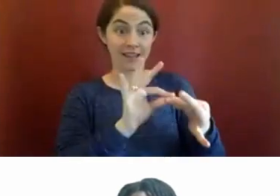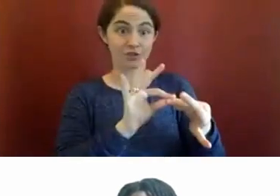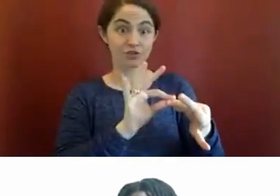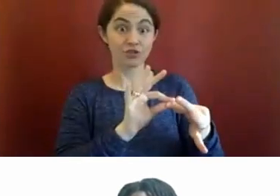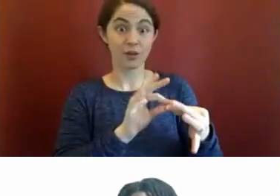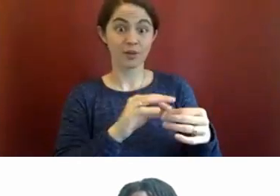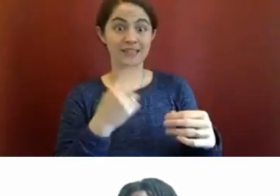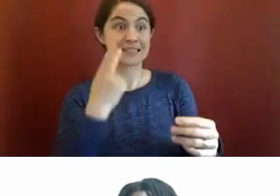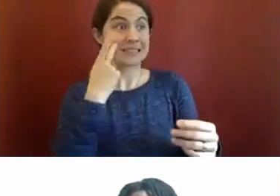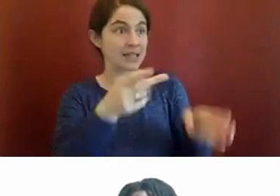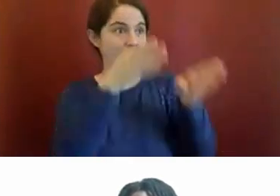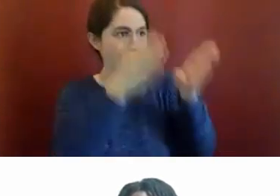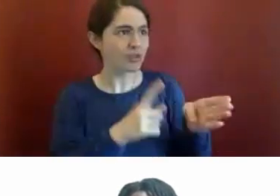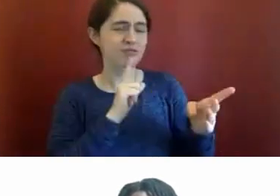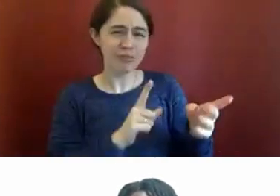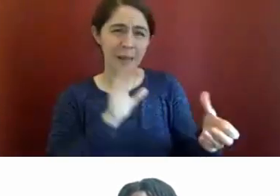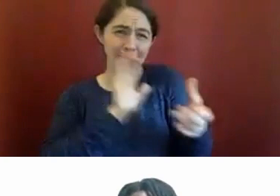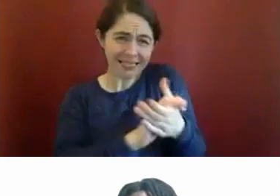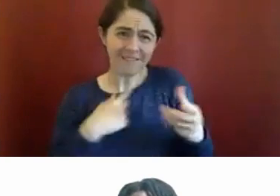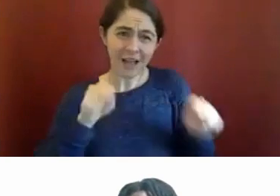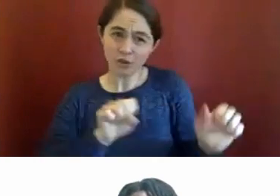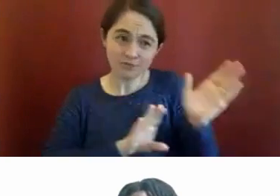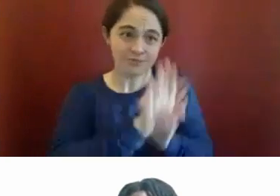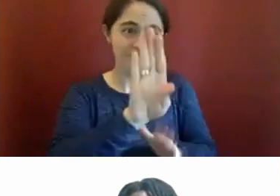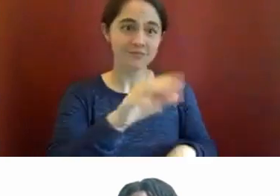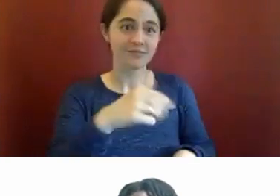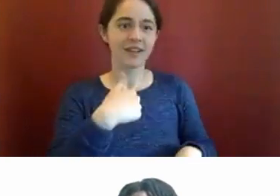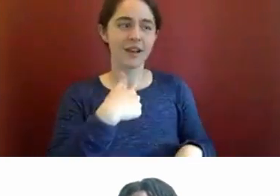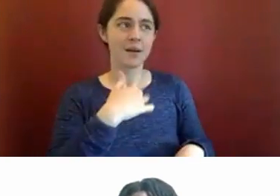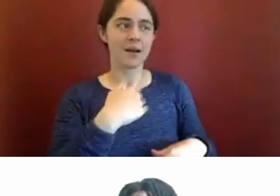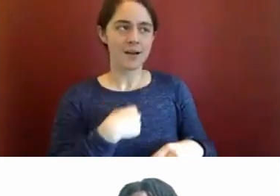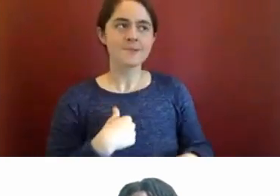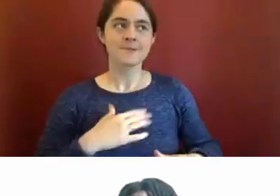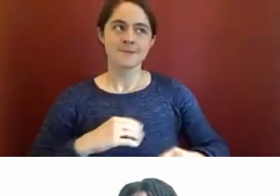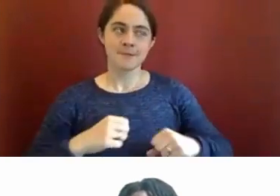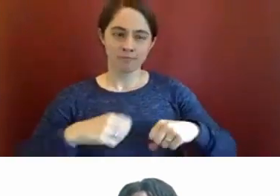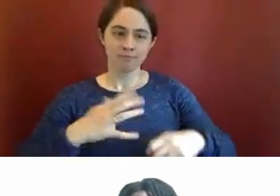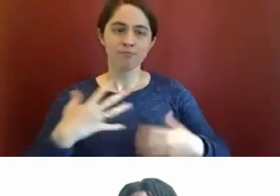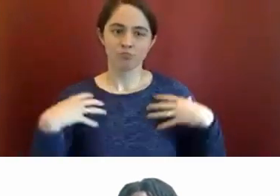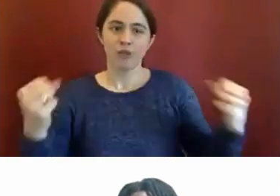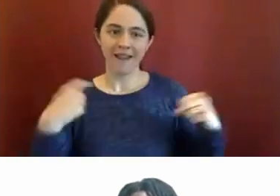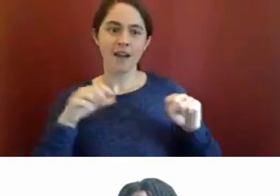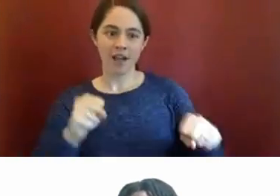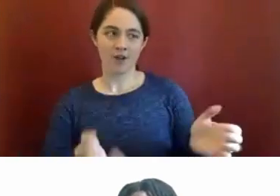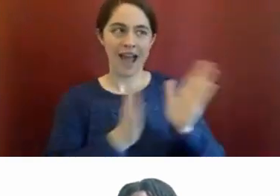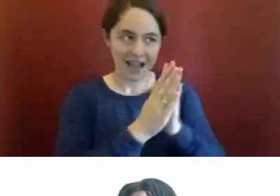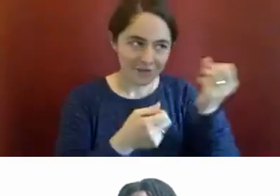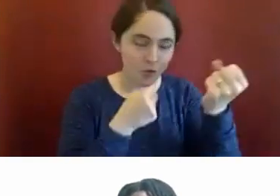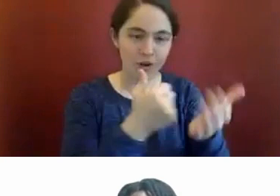truly believed in me really motivated me to ask for help and follow more things in school.